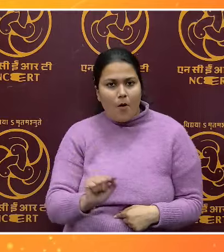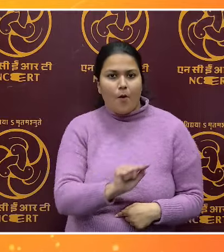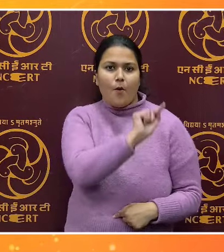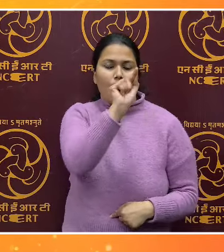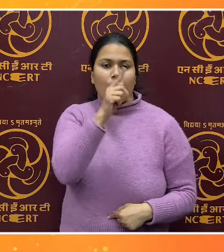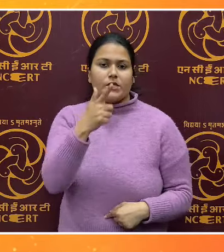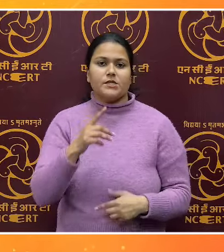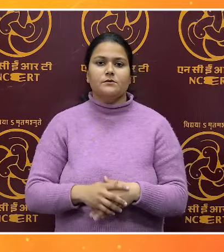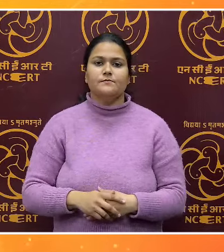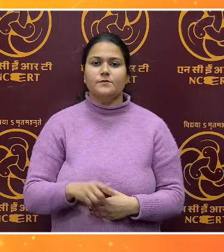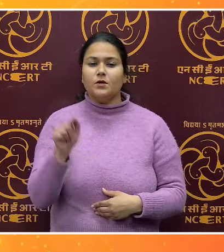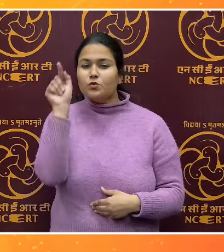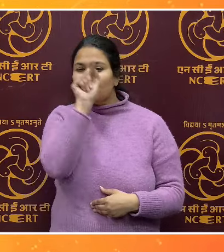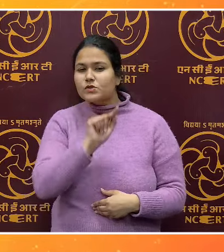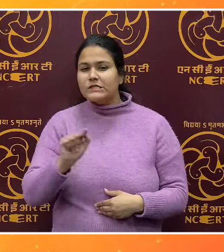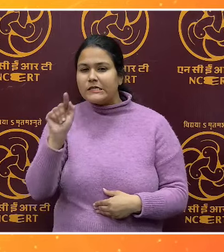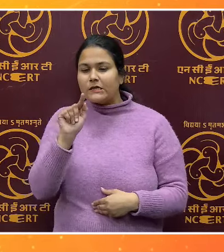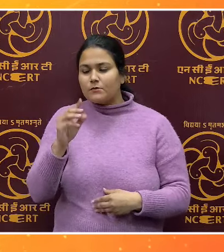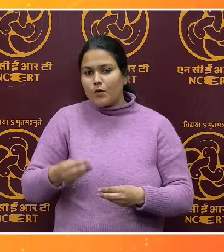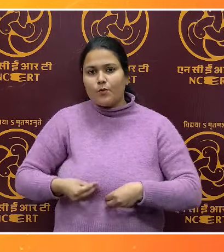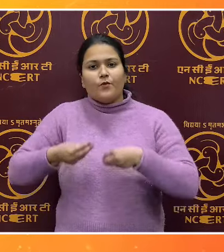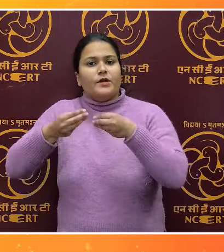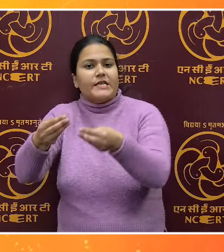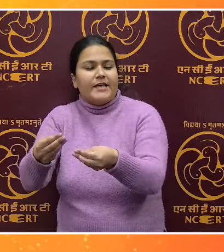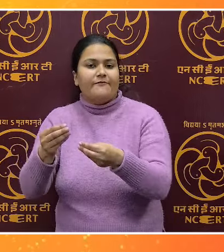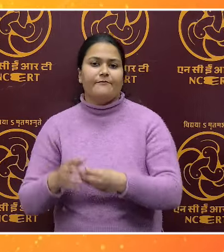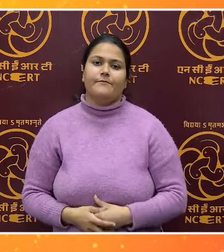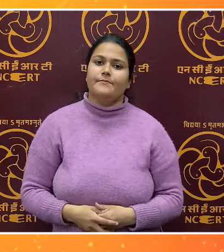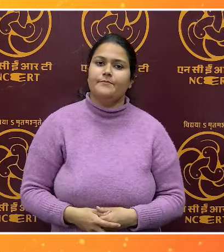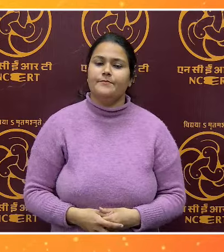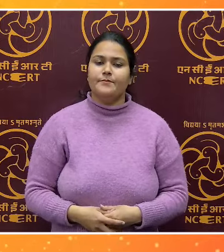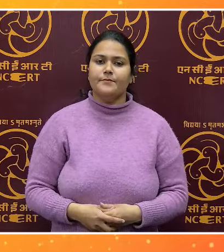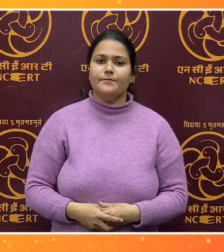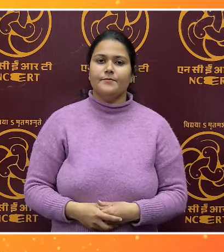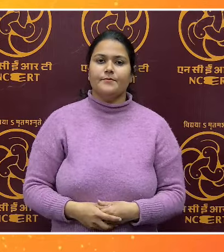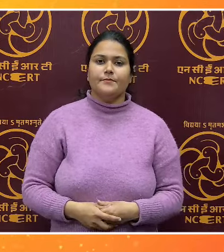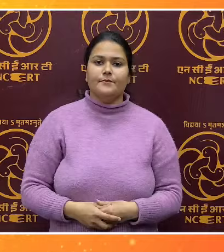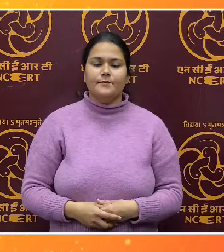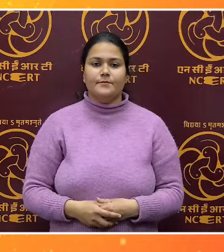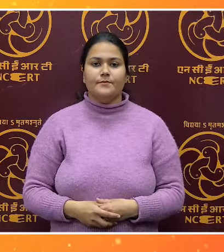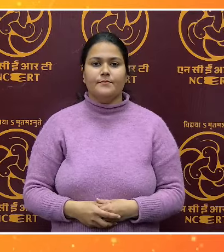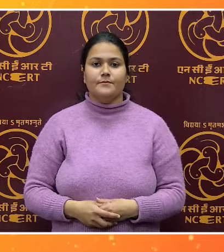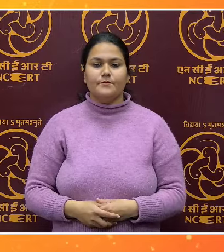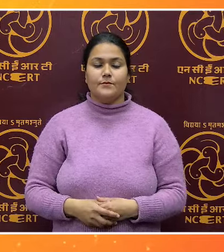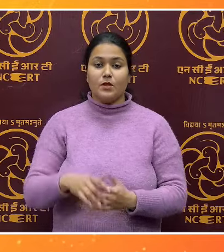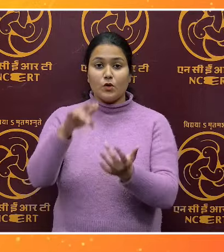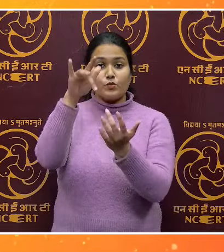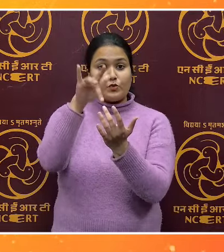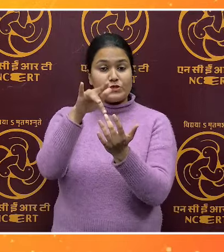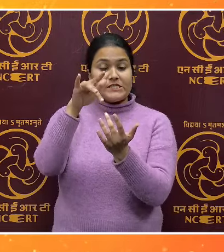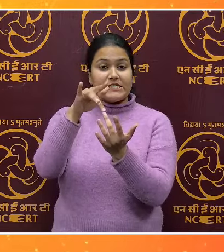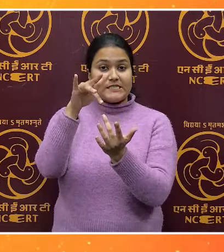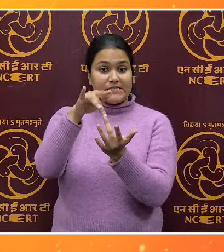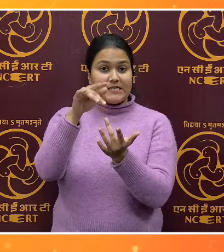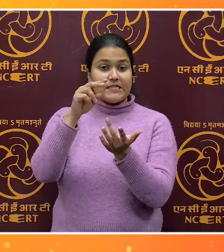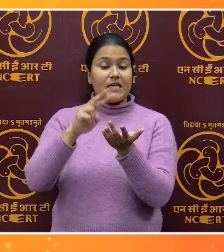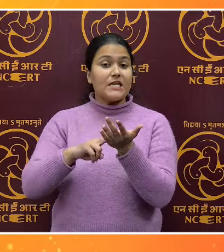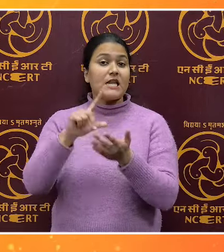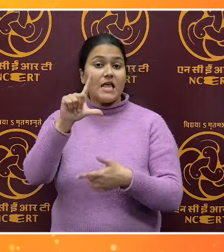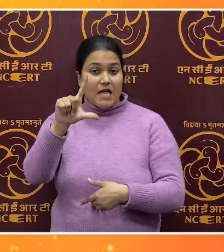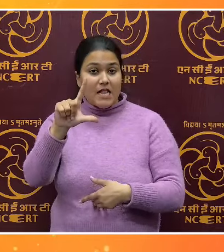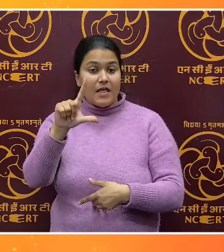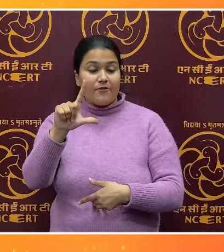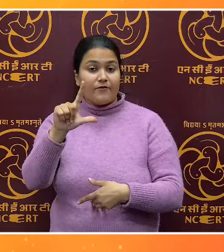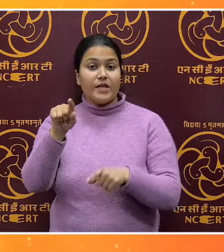2. Dentate means denticity. It is just joining with the 2 sides to the central metal. We can